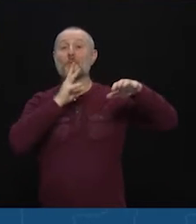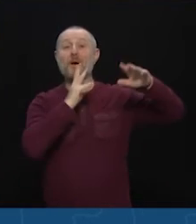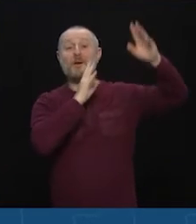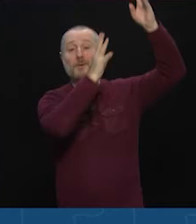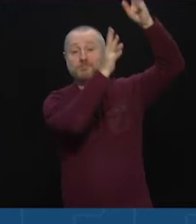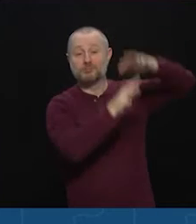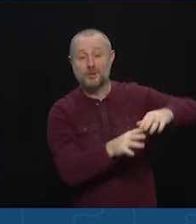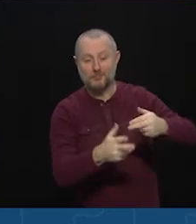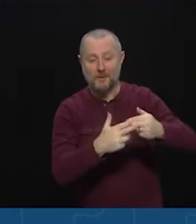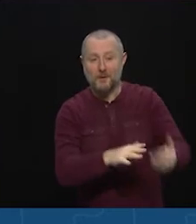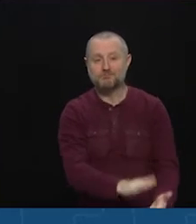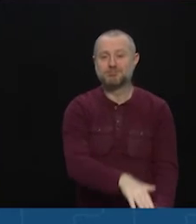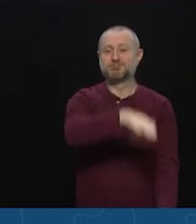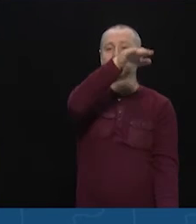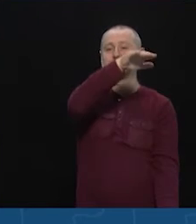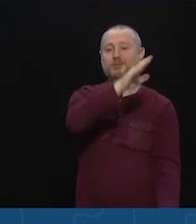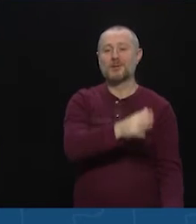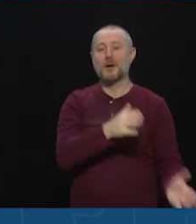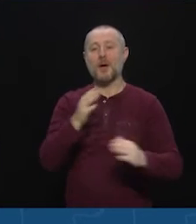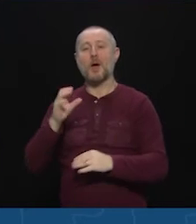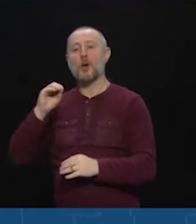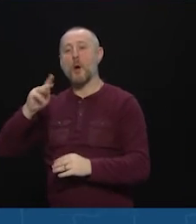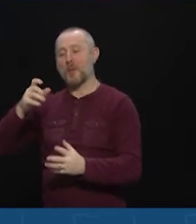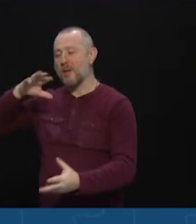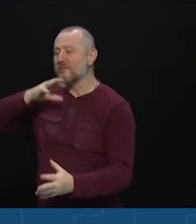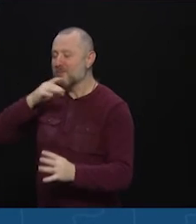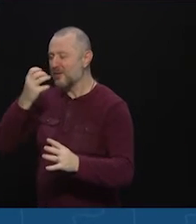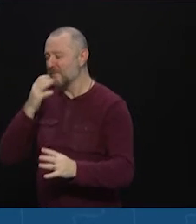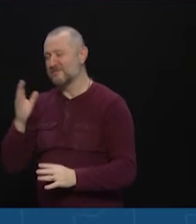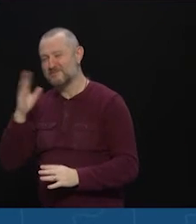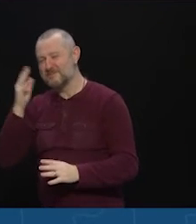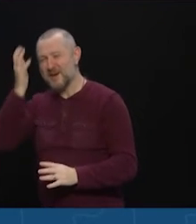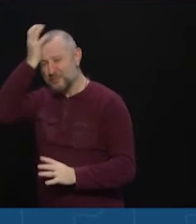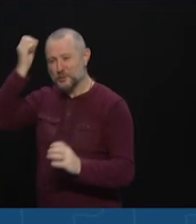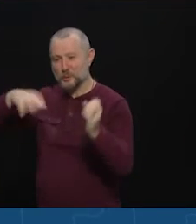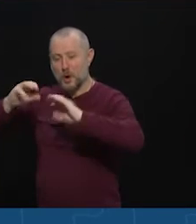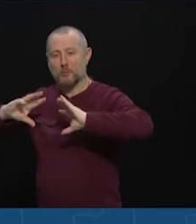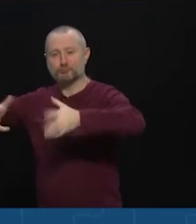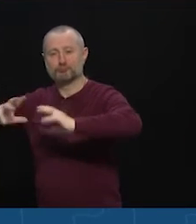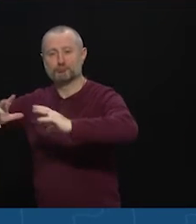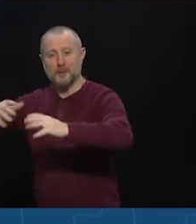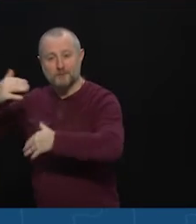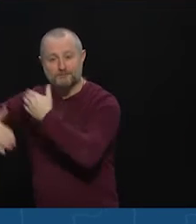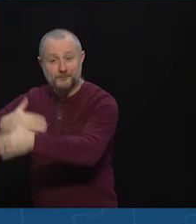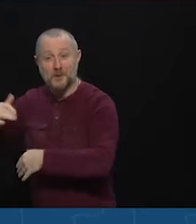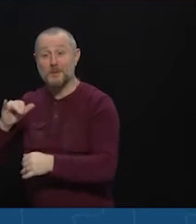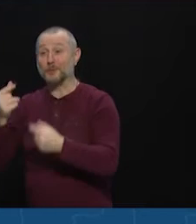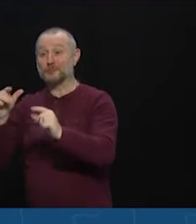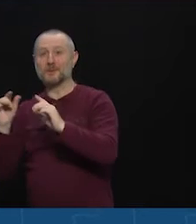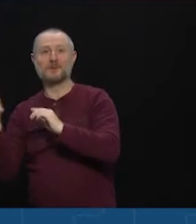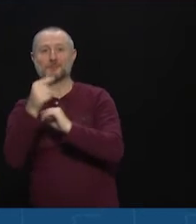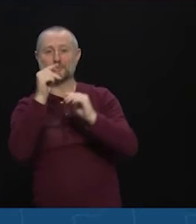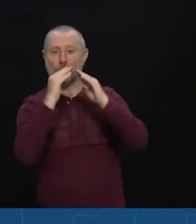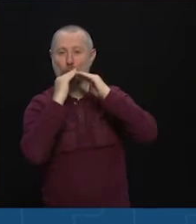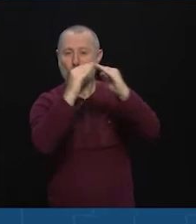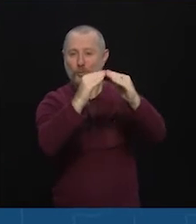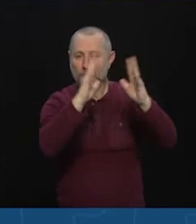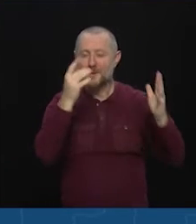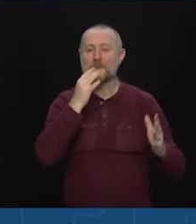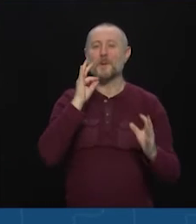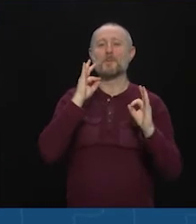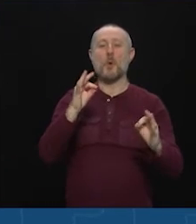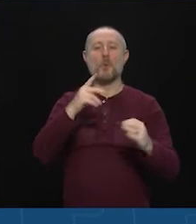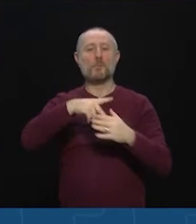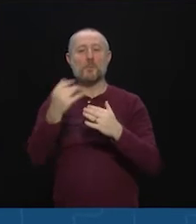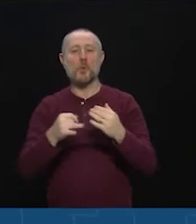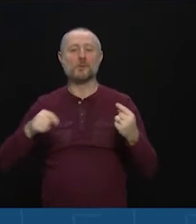and finalizing, yes, a greenhouse right here. So that's why I'm very excited to be announcing some of these projects right here. But we'll be back for many more. So